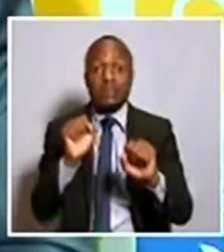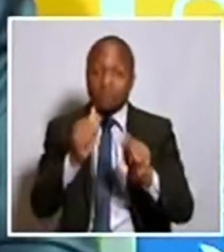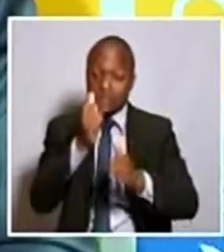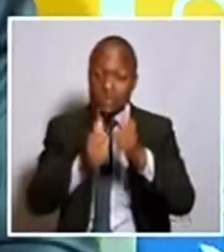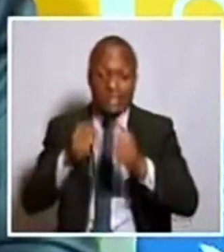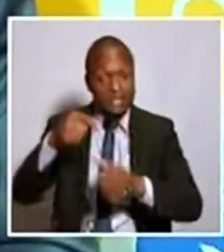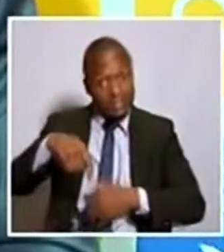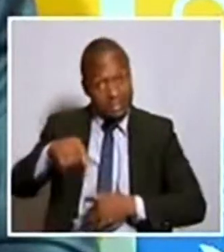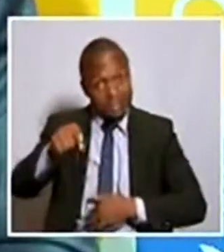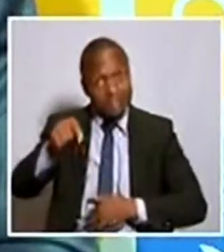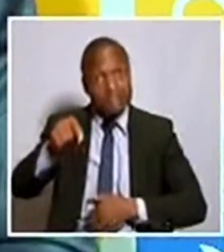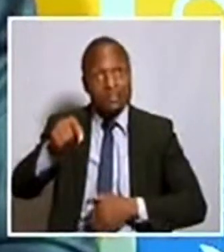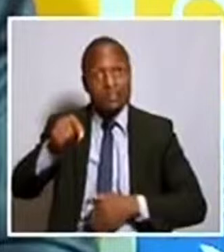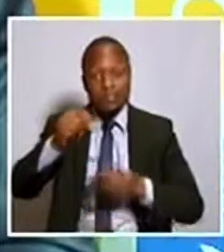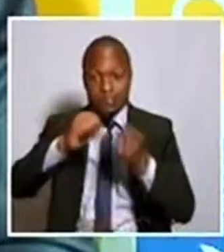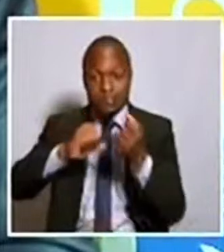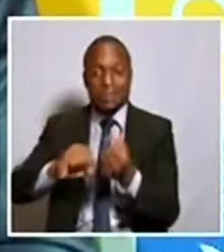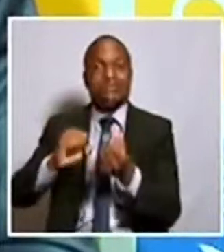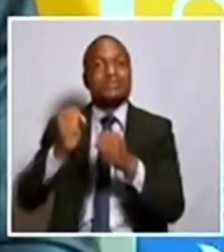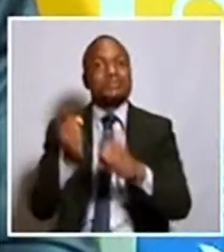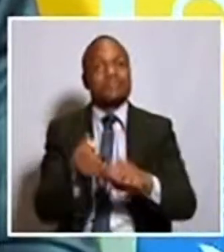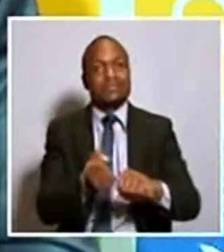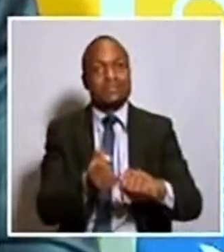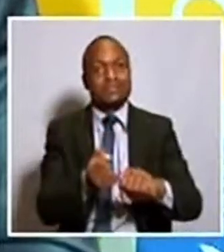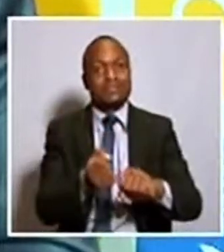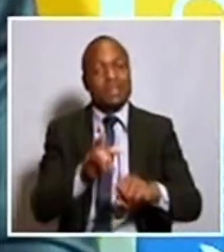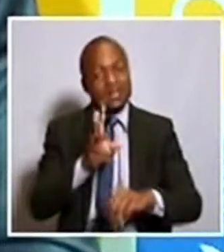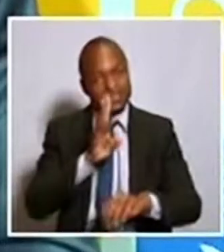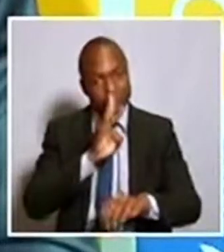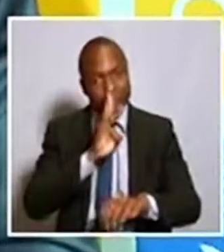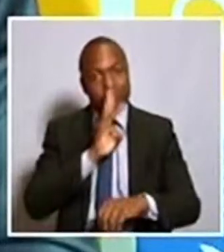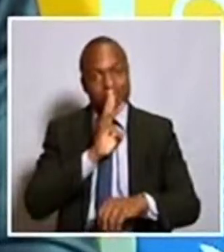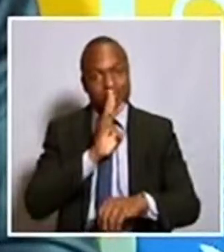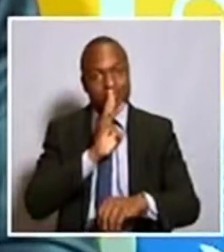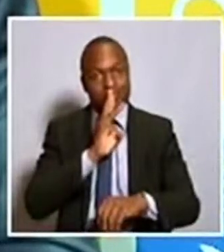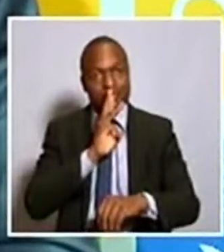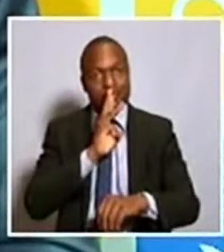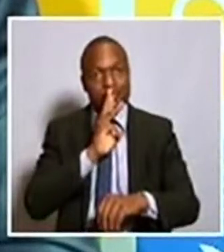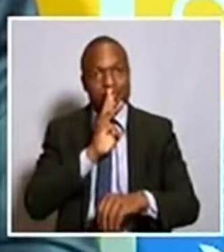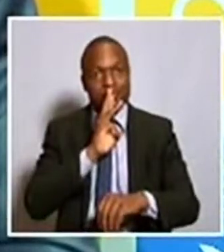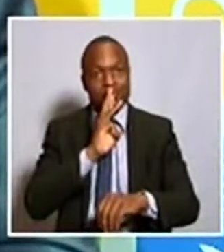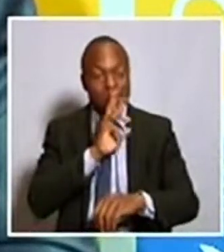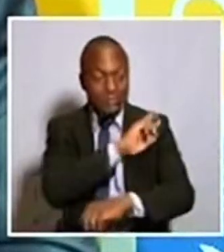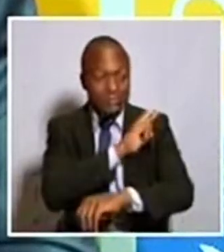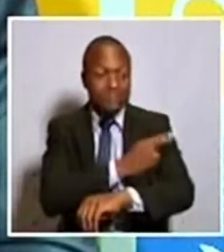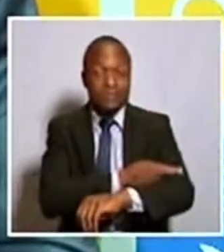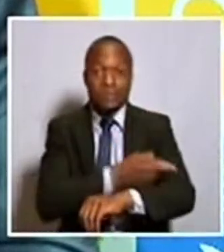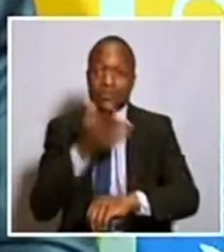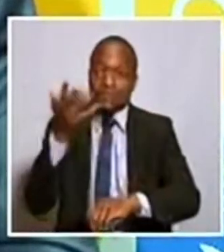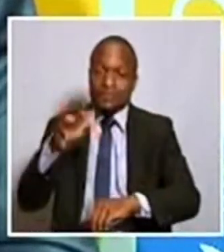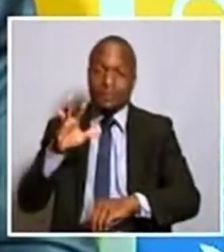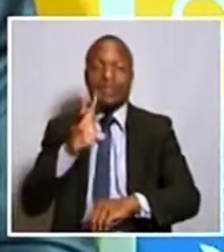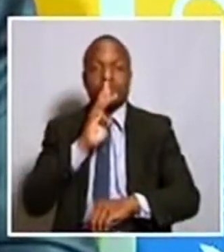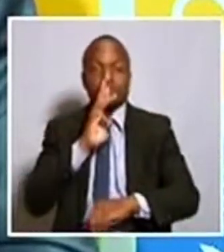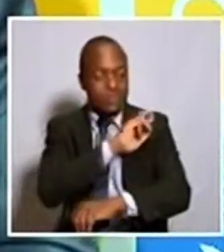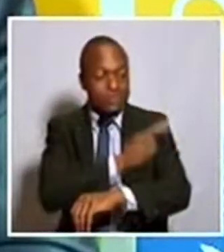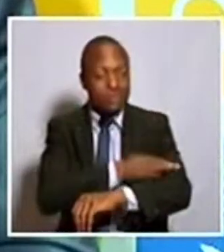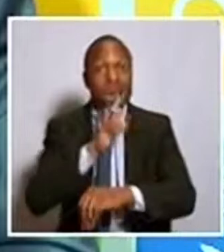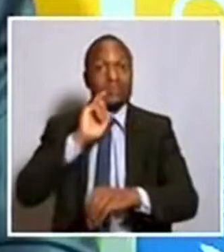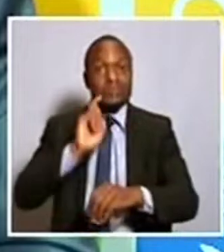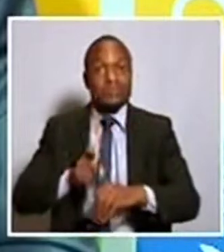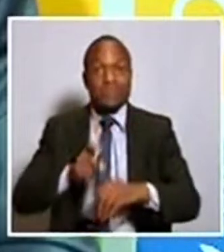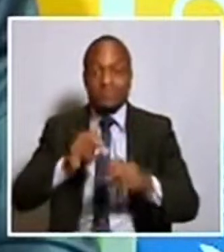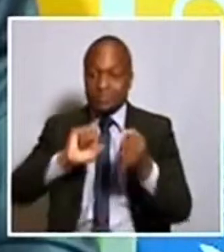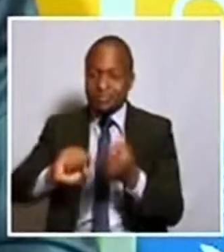sustainable to preserve our water bodies. Our natural water bodies need to be